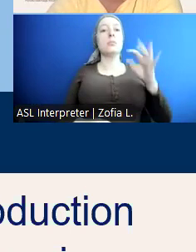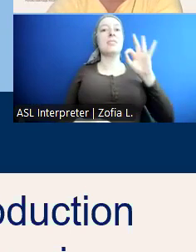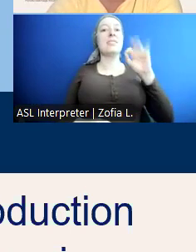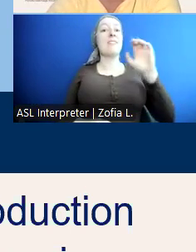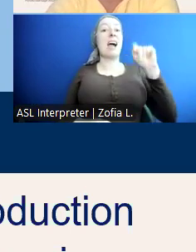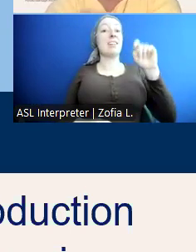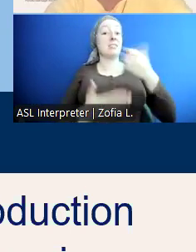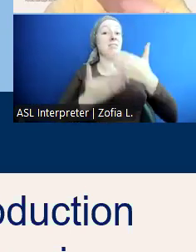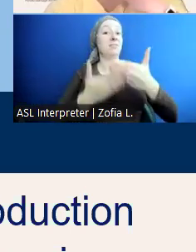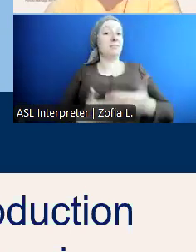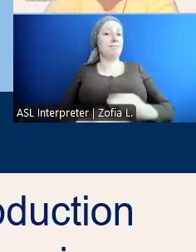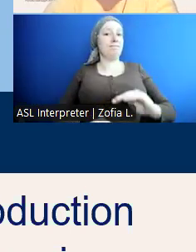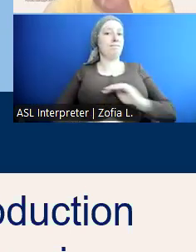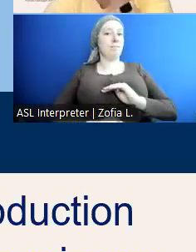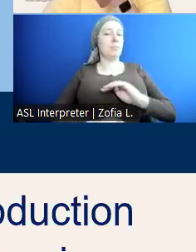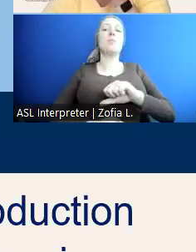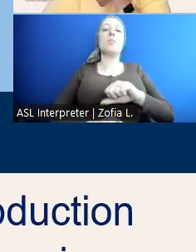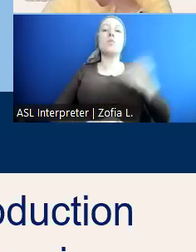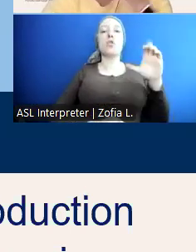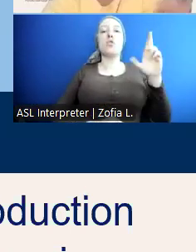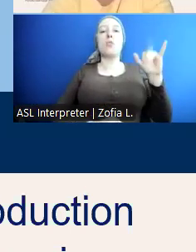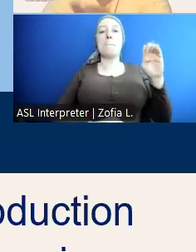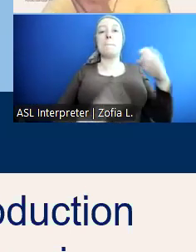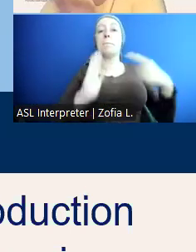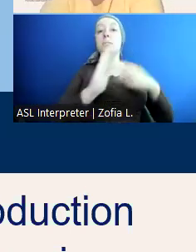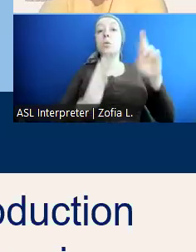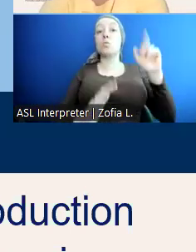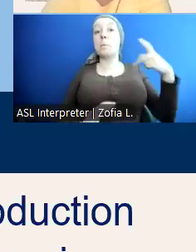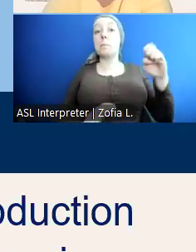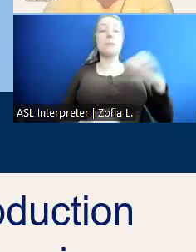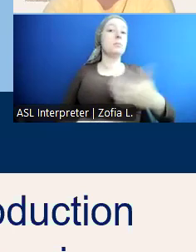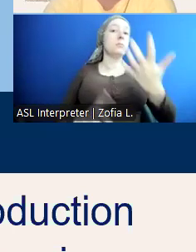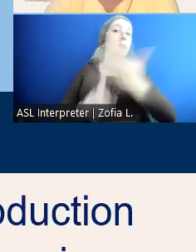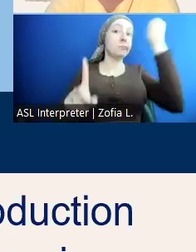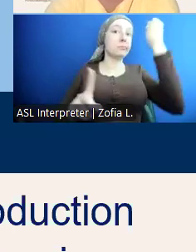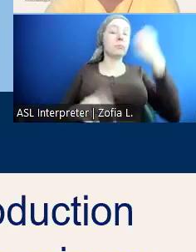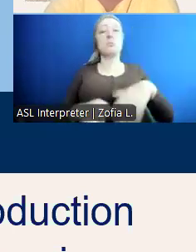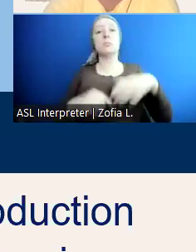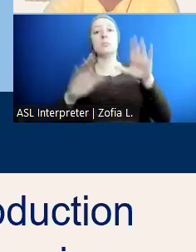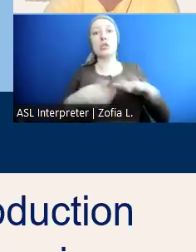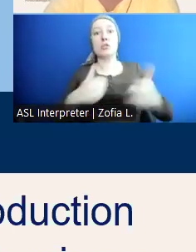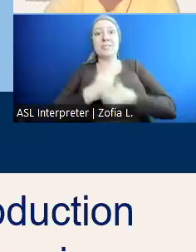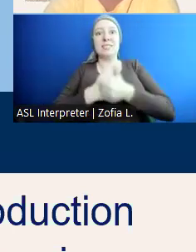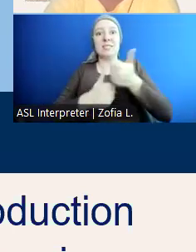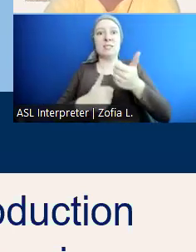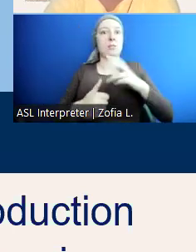satisfy elements of another crime, such as rape, abduction, child endangerment. And in fact,